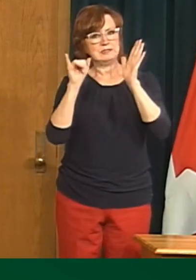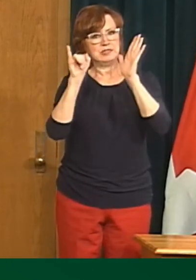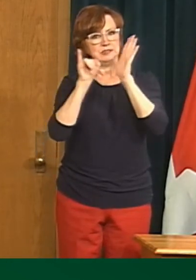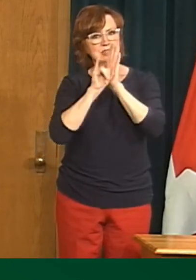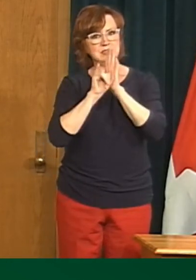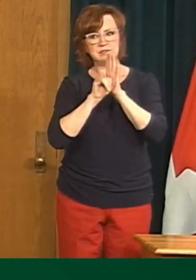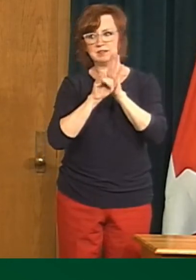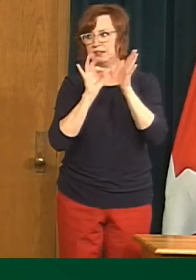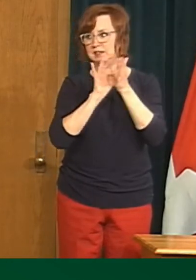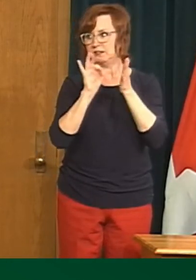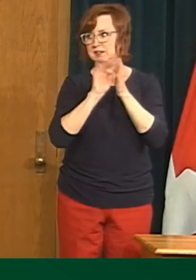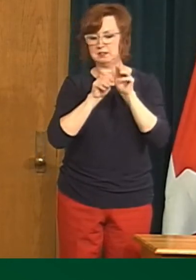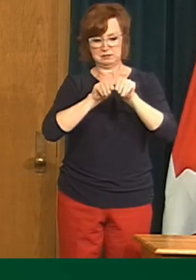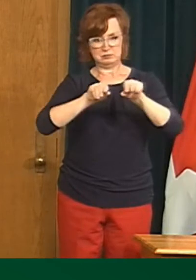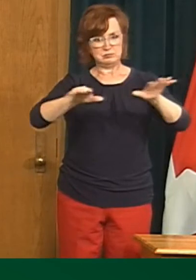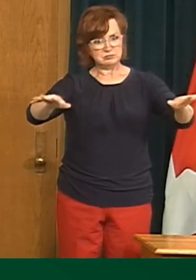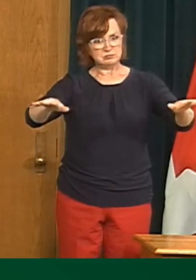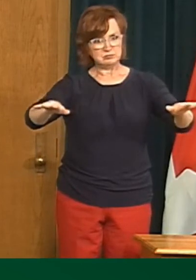contacted.